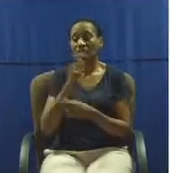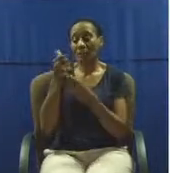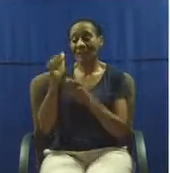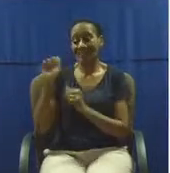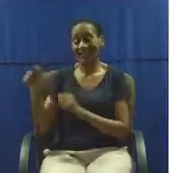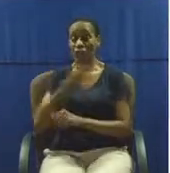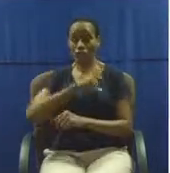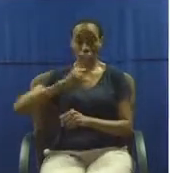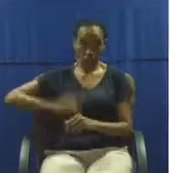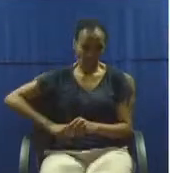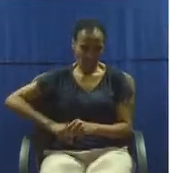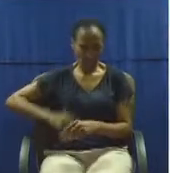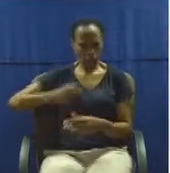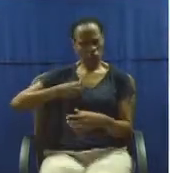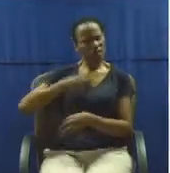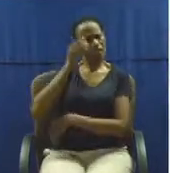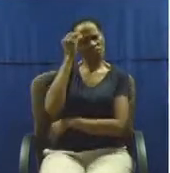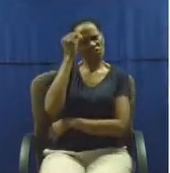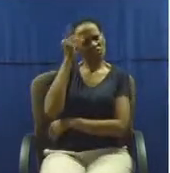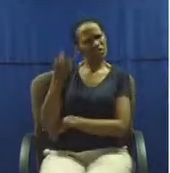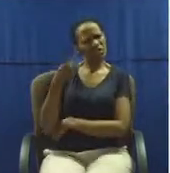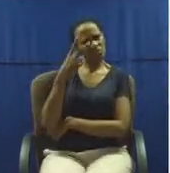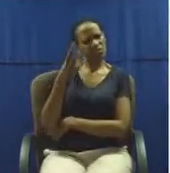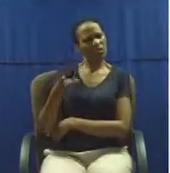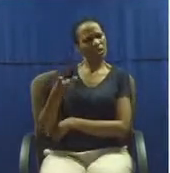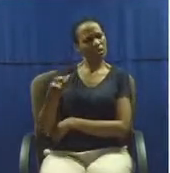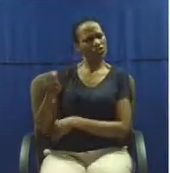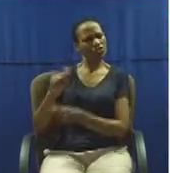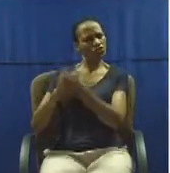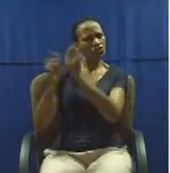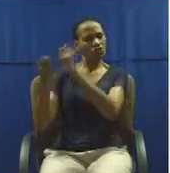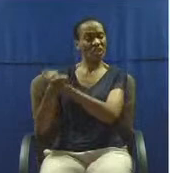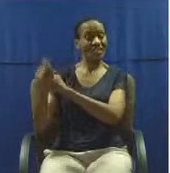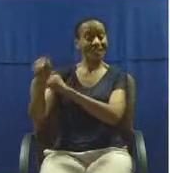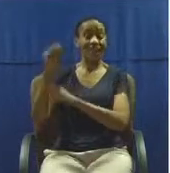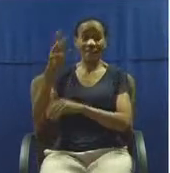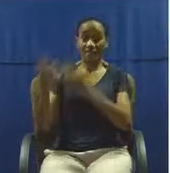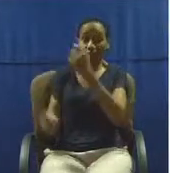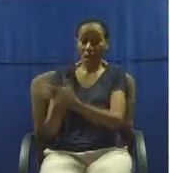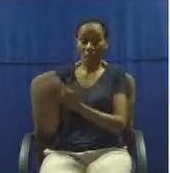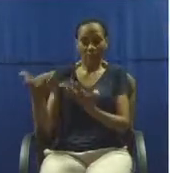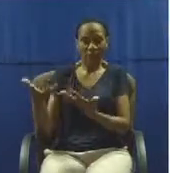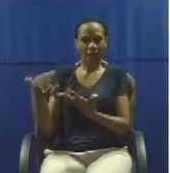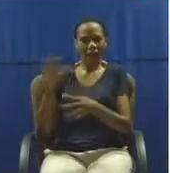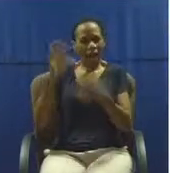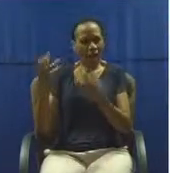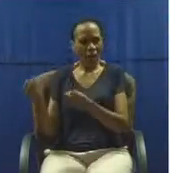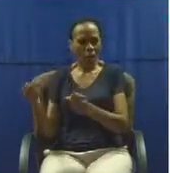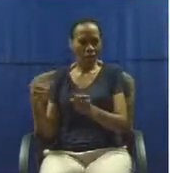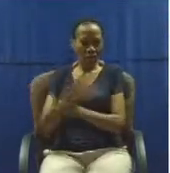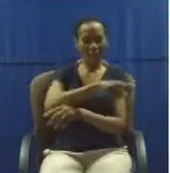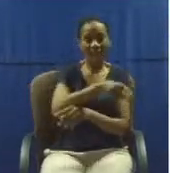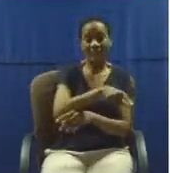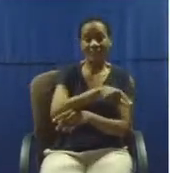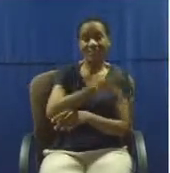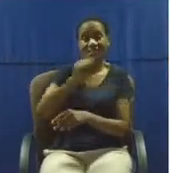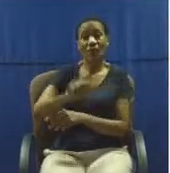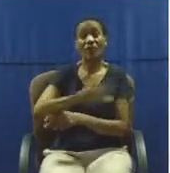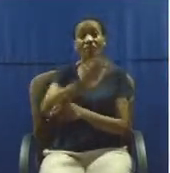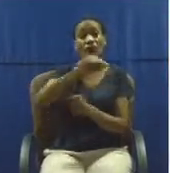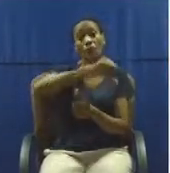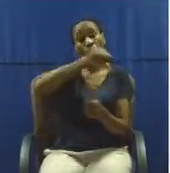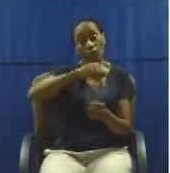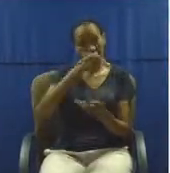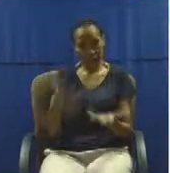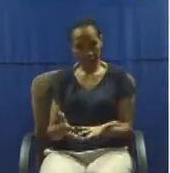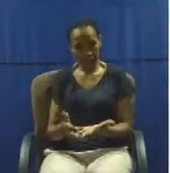to see how much that change, if it happens, will affect our oil prices. Noting